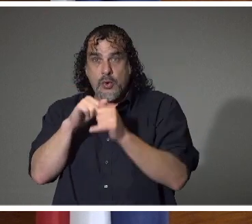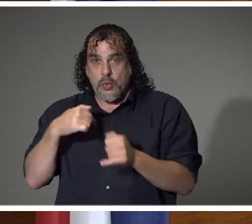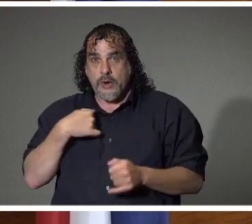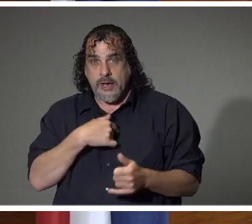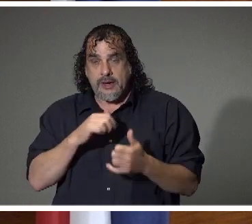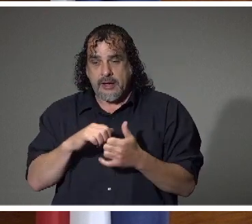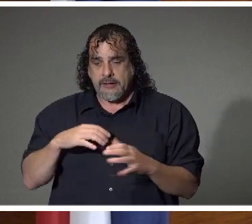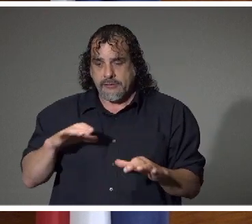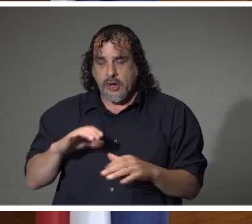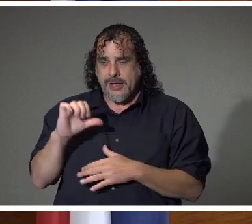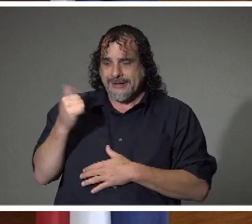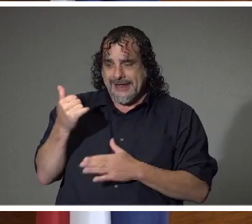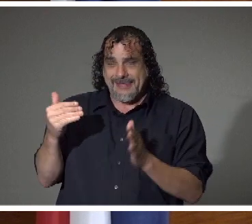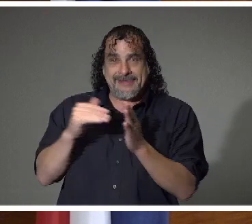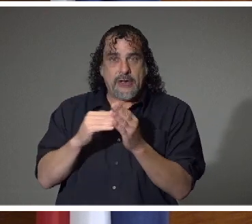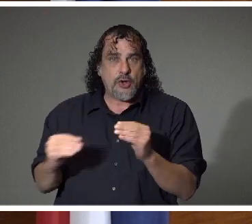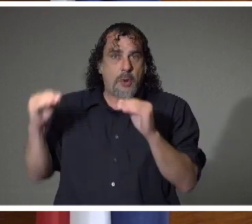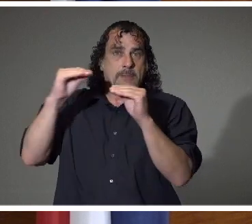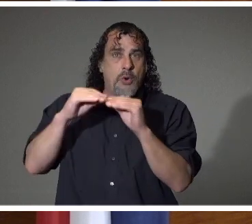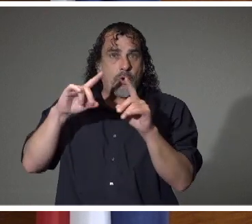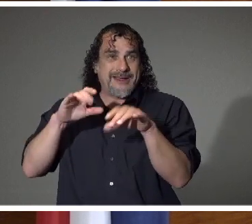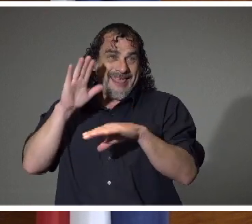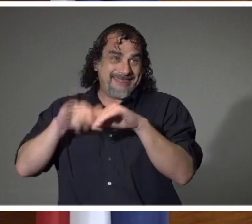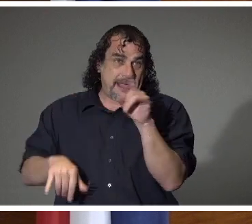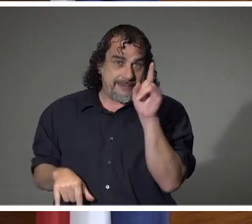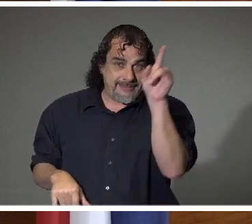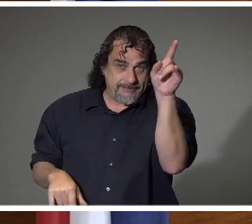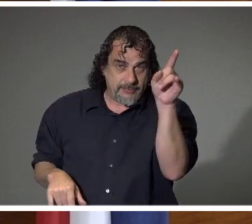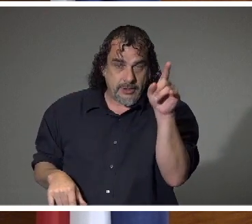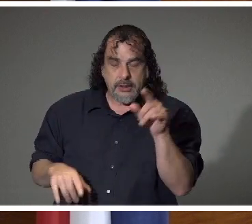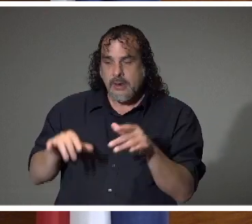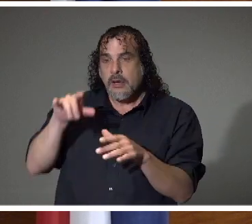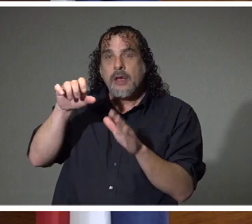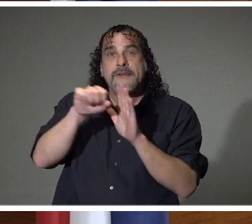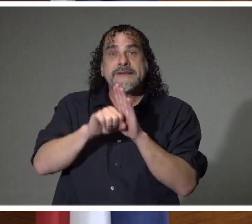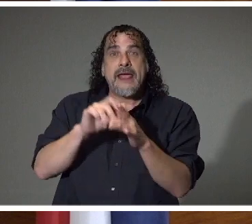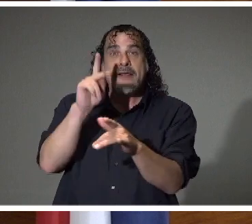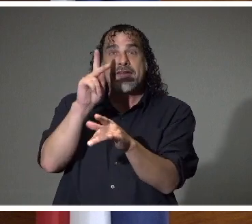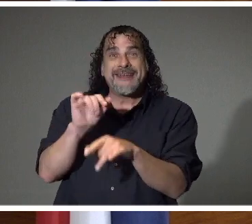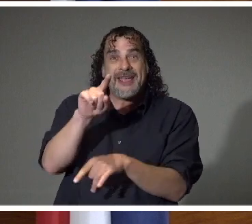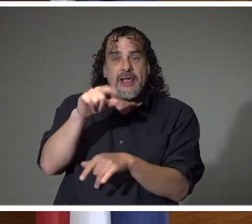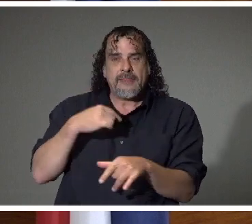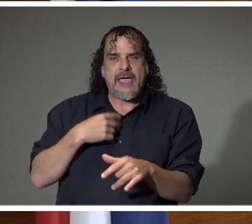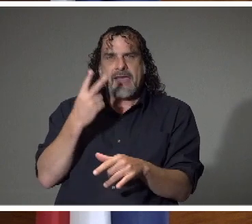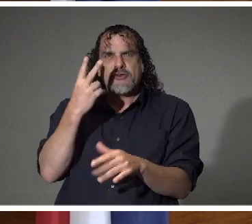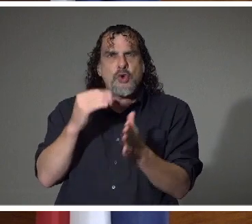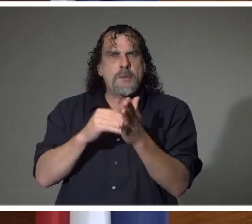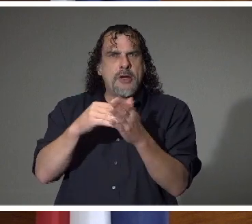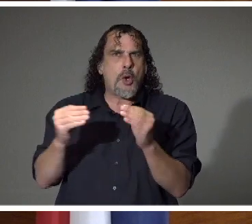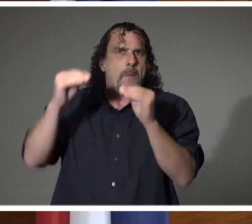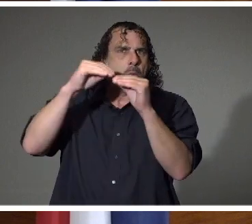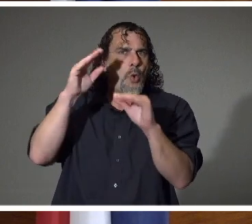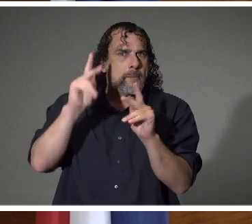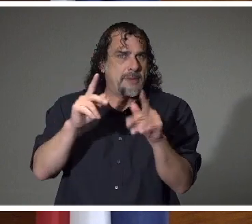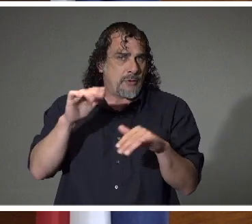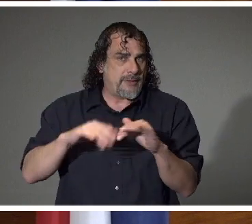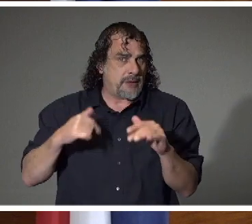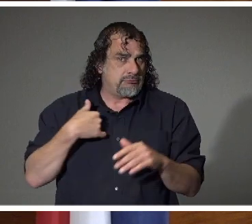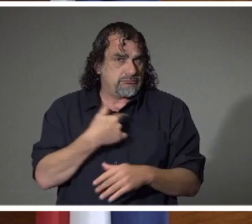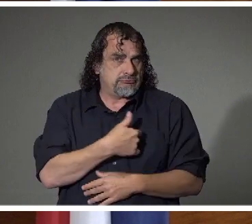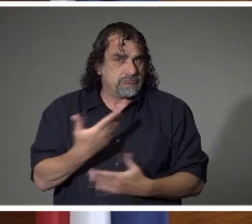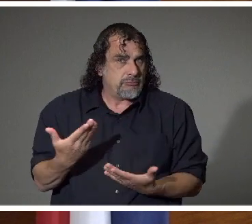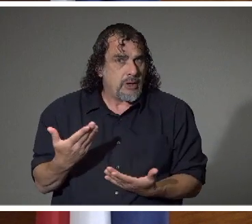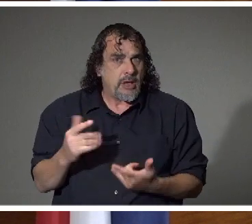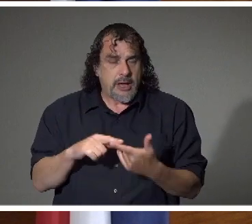least 10,000 more tests than have they. The state of Kentucky has about 2 million more people than Mississippi, and publicly available